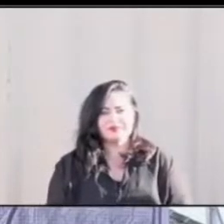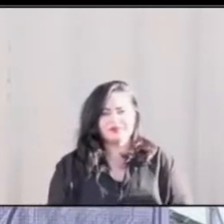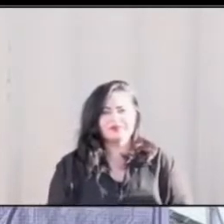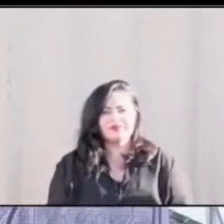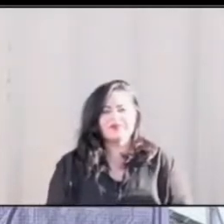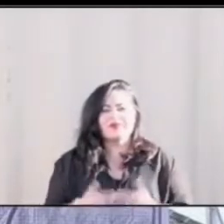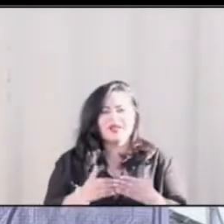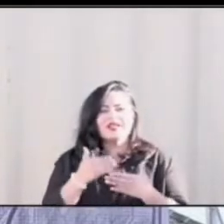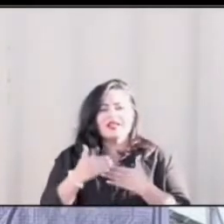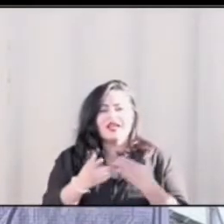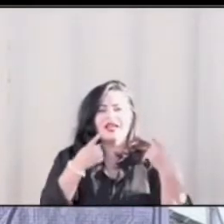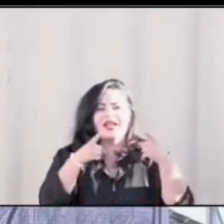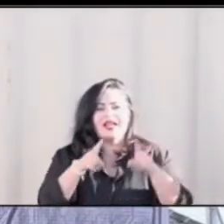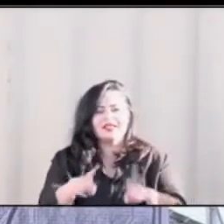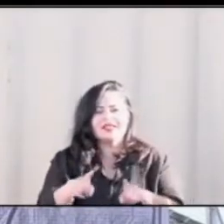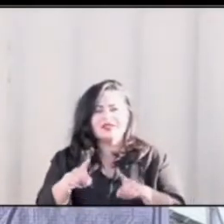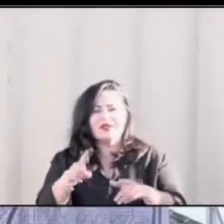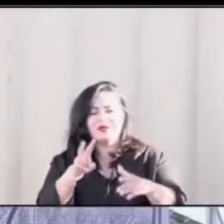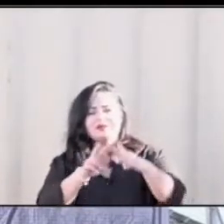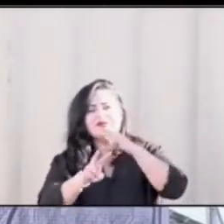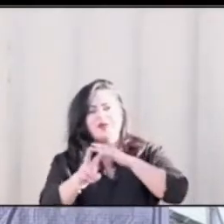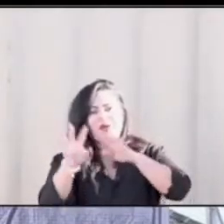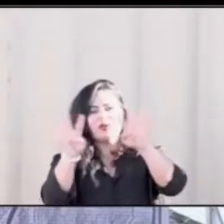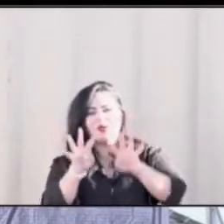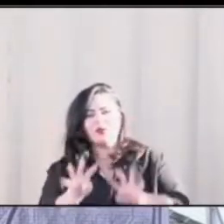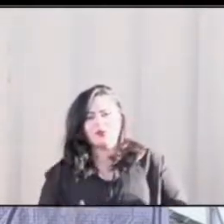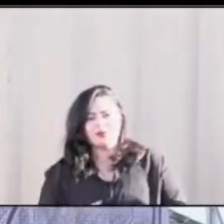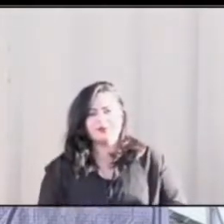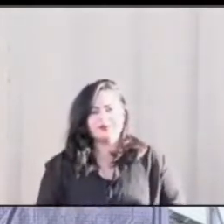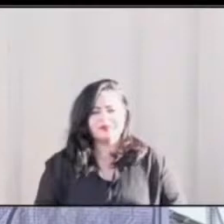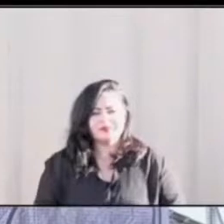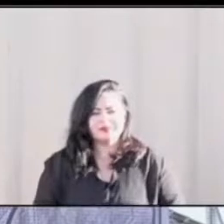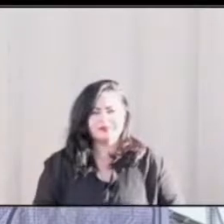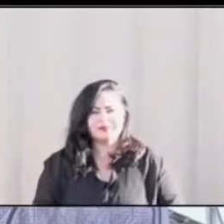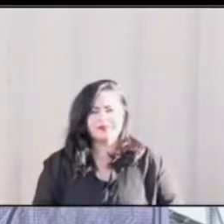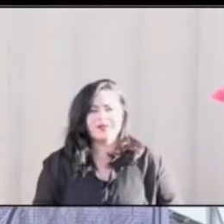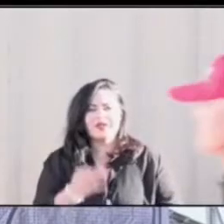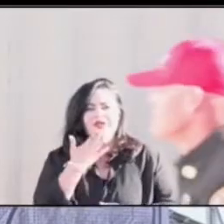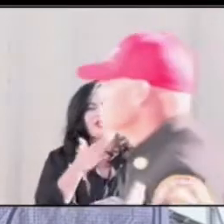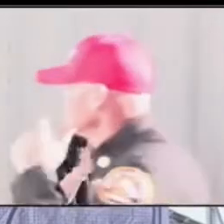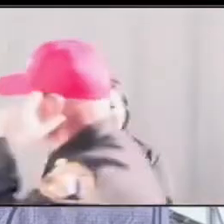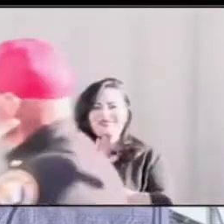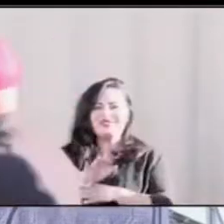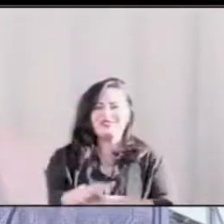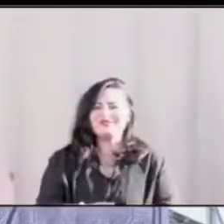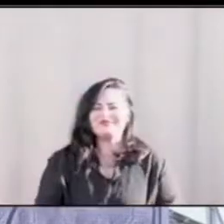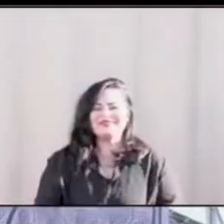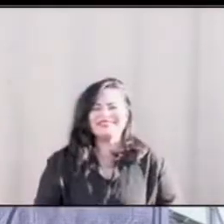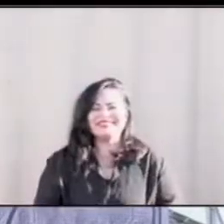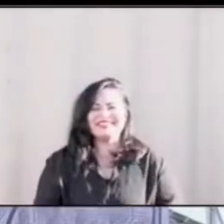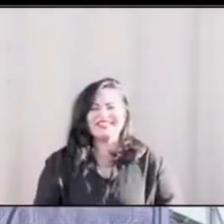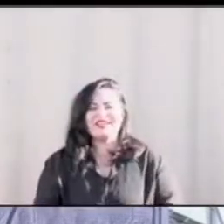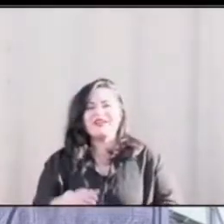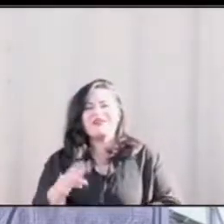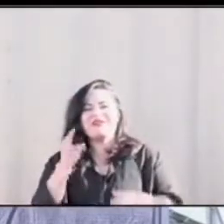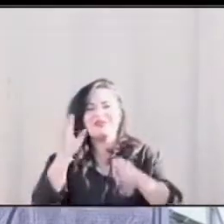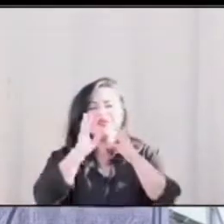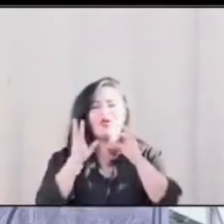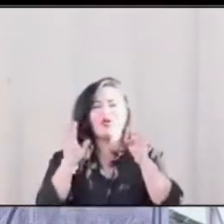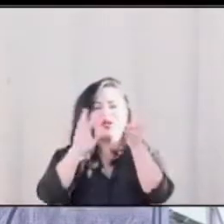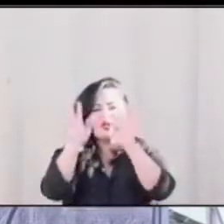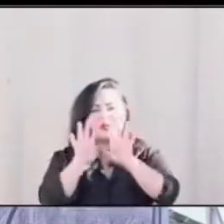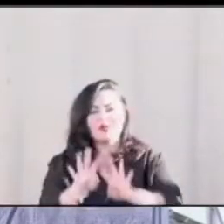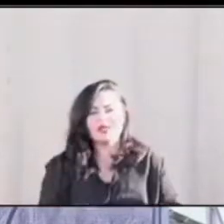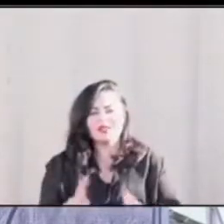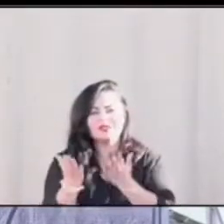Next up, our incident meteorologist. All right, good afternoon, everybody. Rich Thompson, incident meteorologist with the National Weather